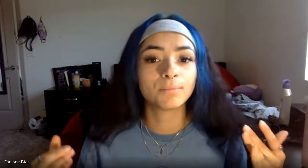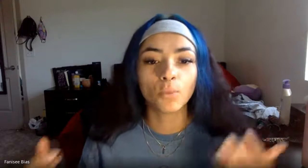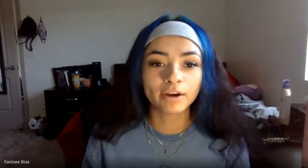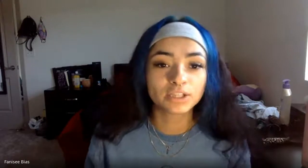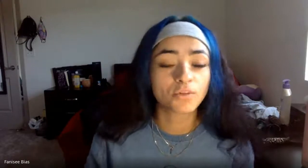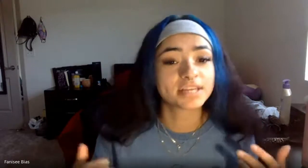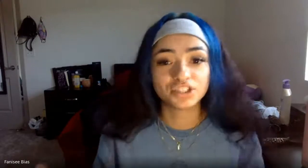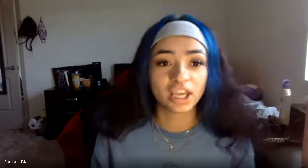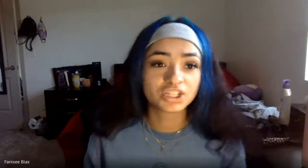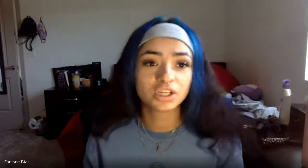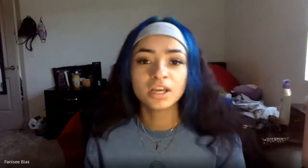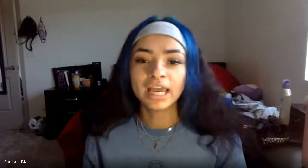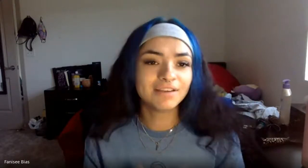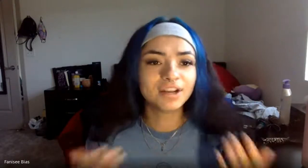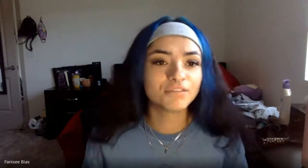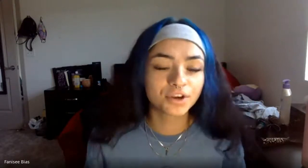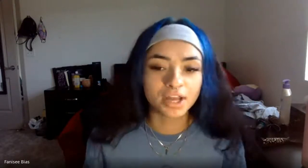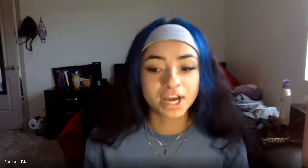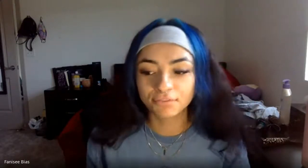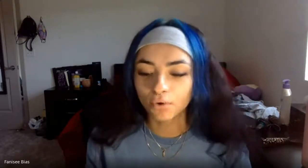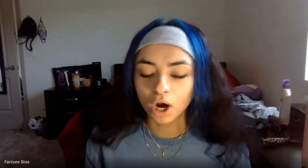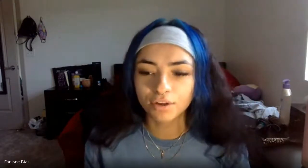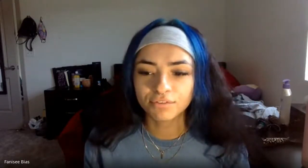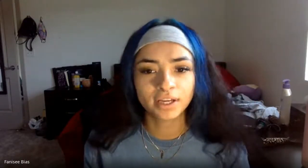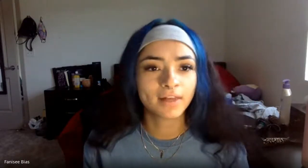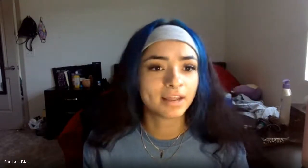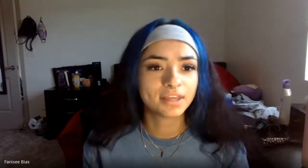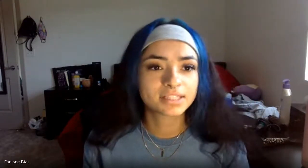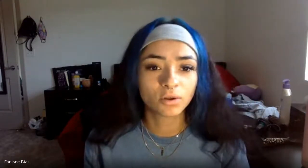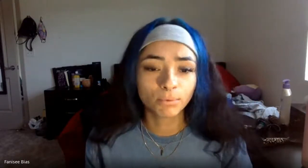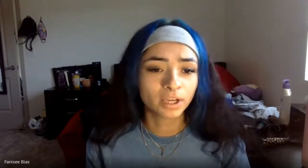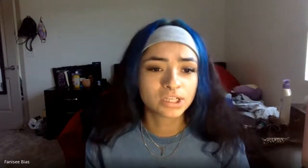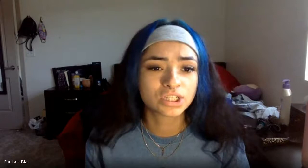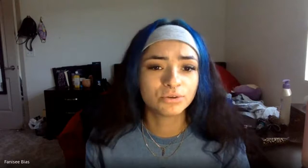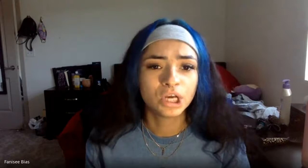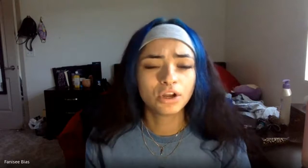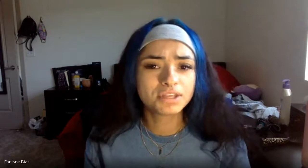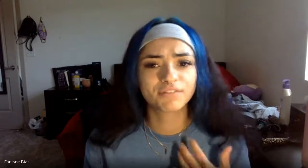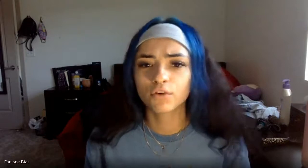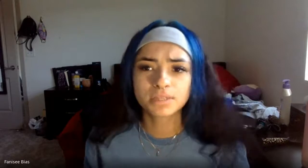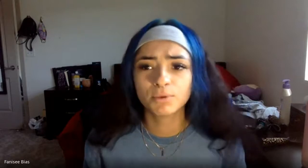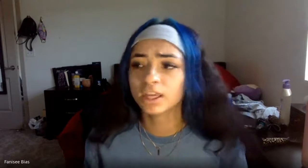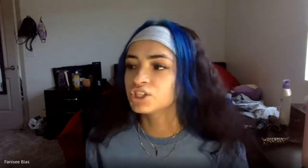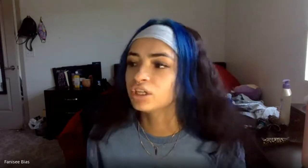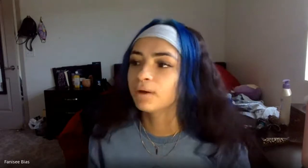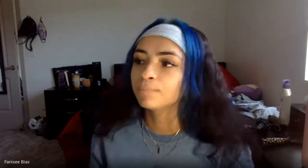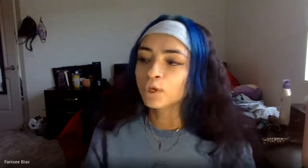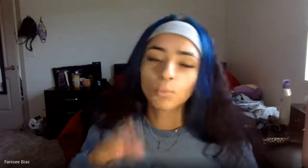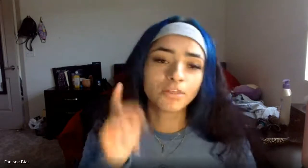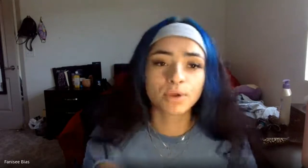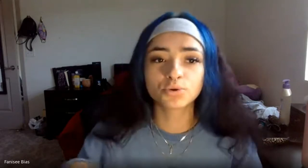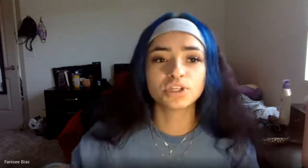this awareness or this education. Even if you're not deaf or hard of hearing, like I think it's so important to know these different forms of communication.